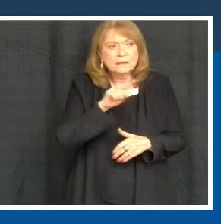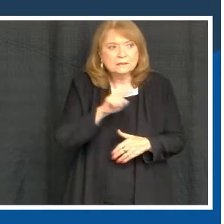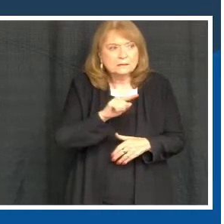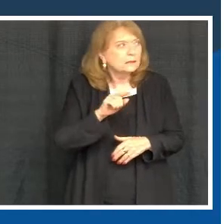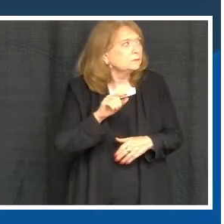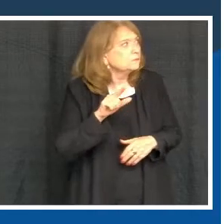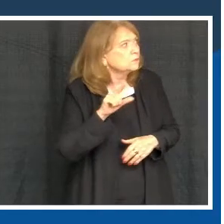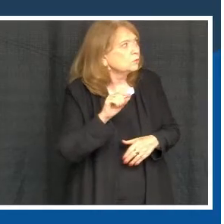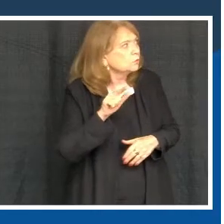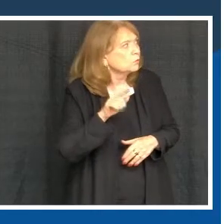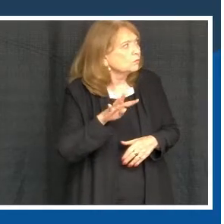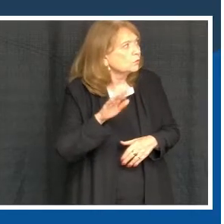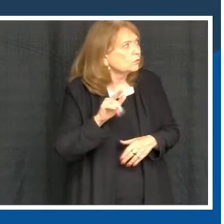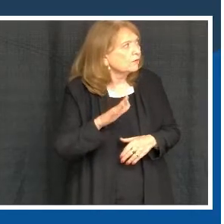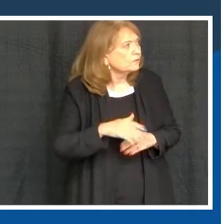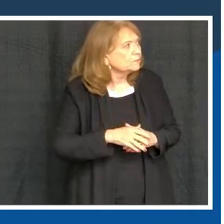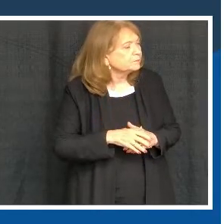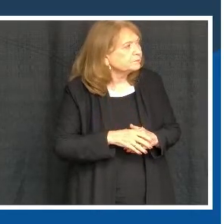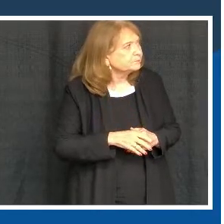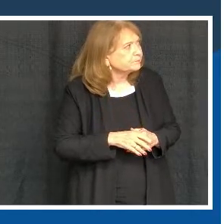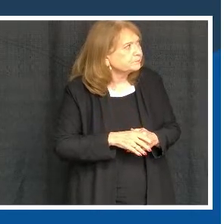sir. Okay, next slide.